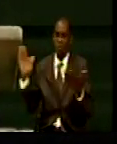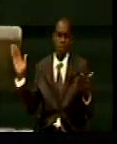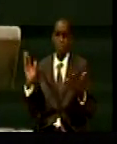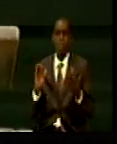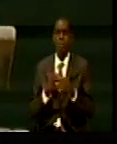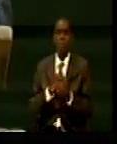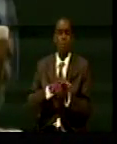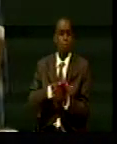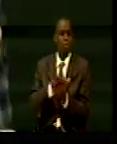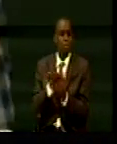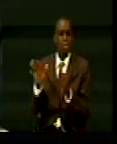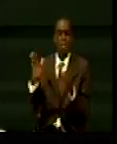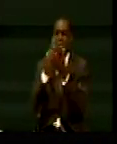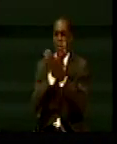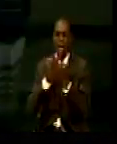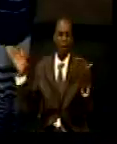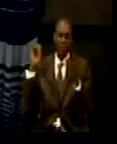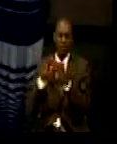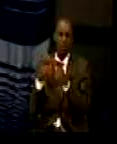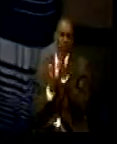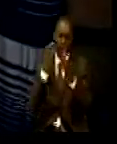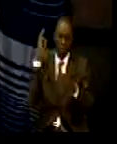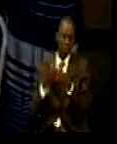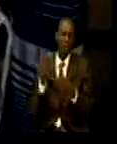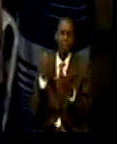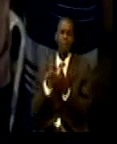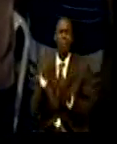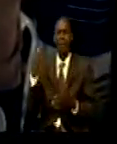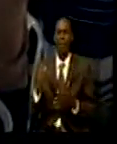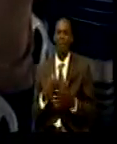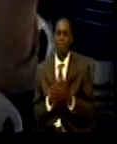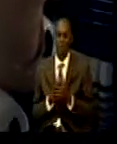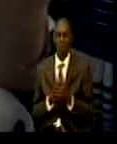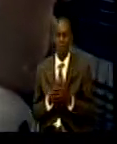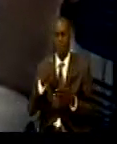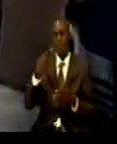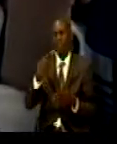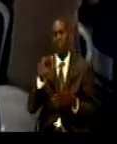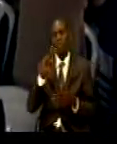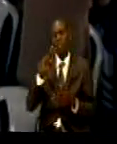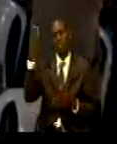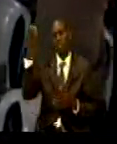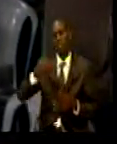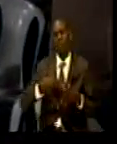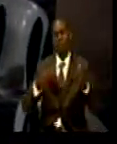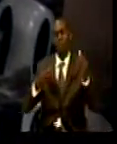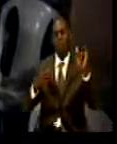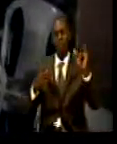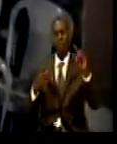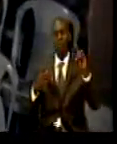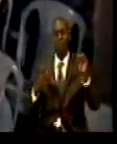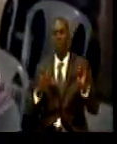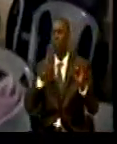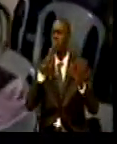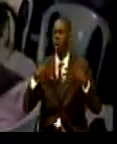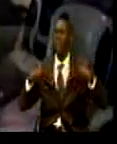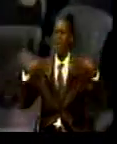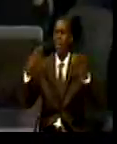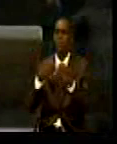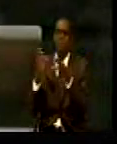COVID-19, vanish away in Jesus' name. HIV/AIDS, be healed in Jesus'